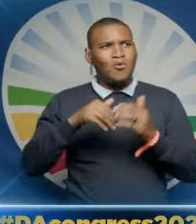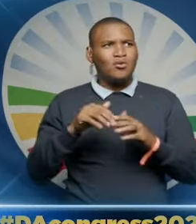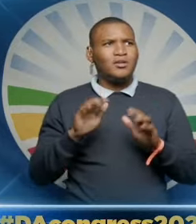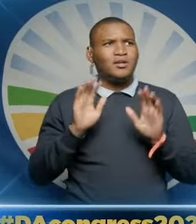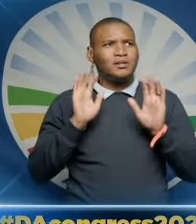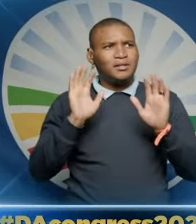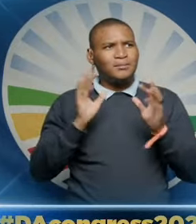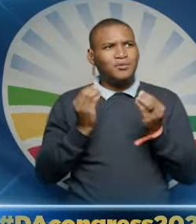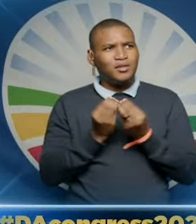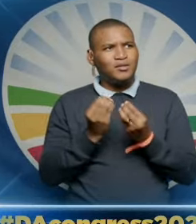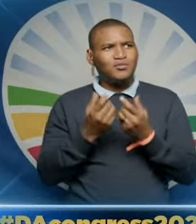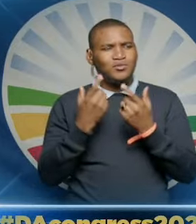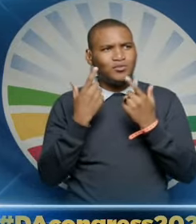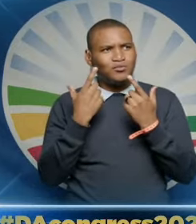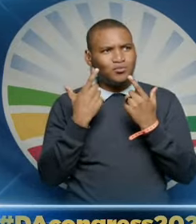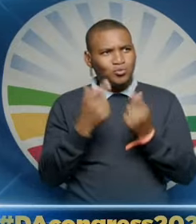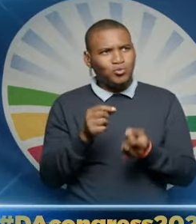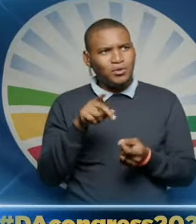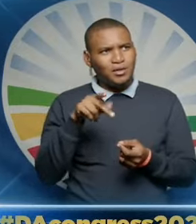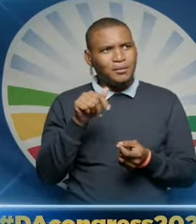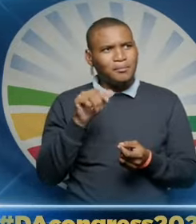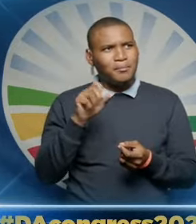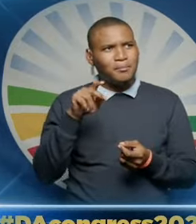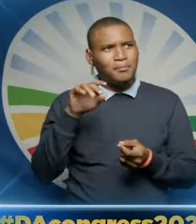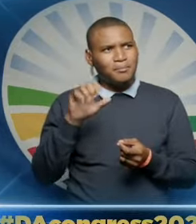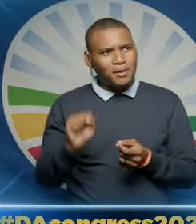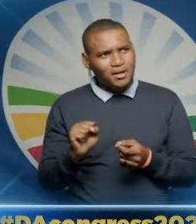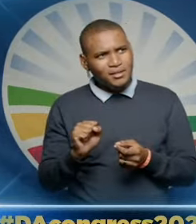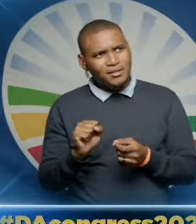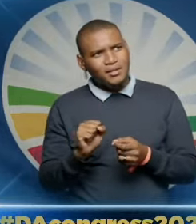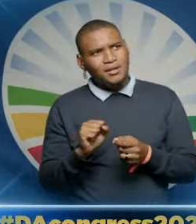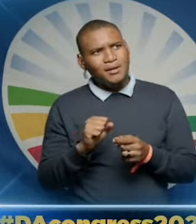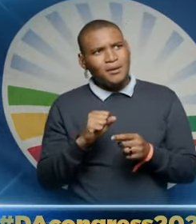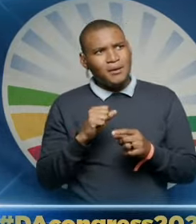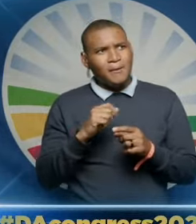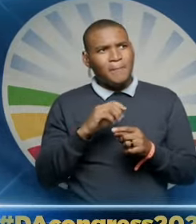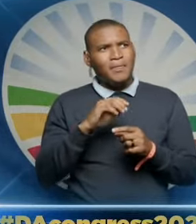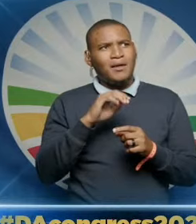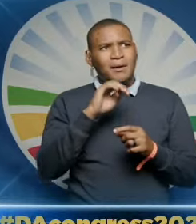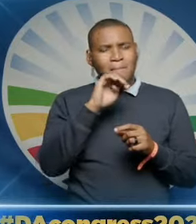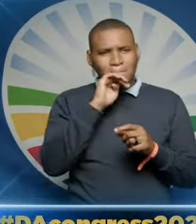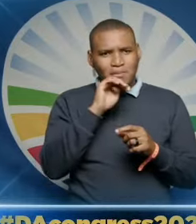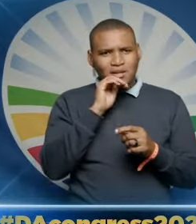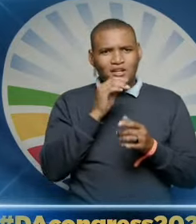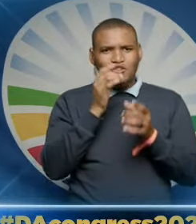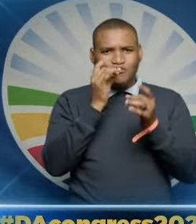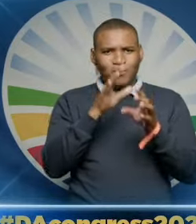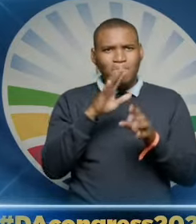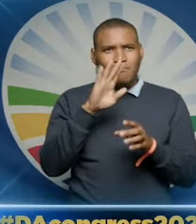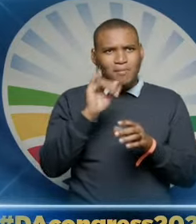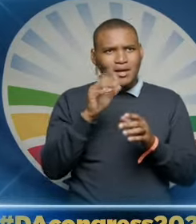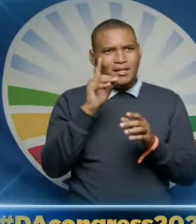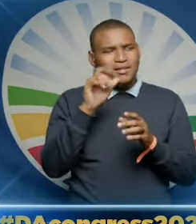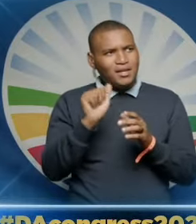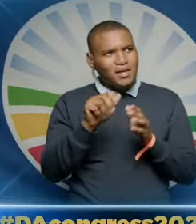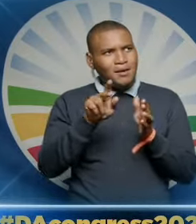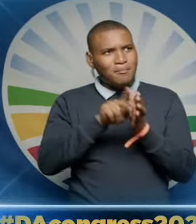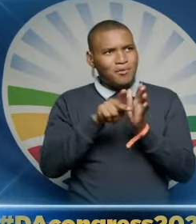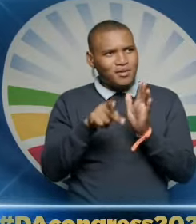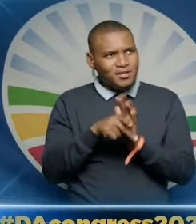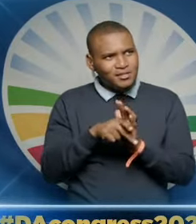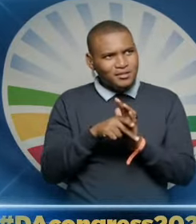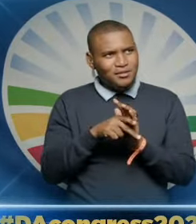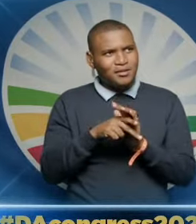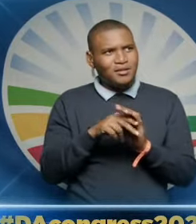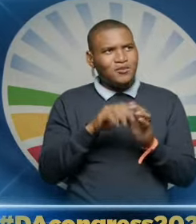things Chris is doing is informed by DA policy. And at Congress, we will be dealing with